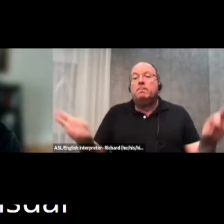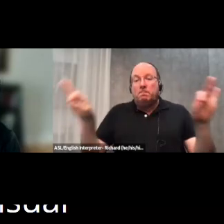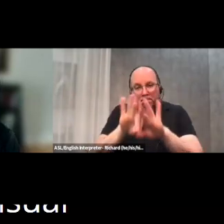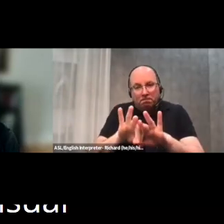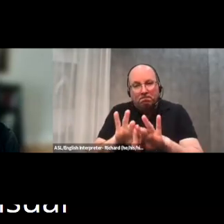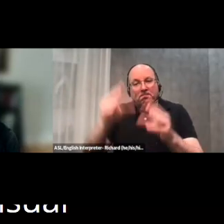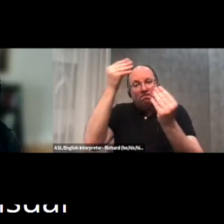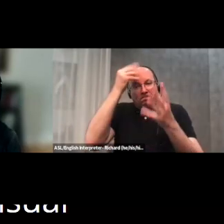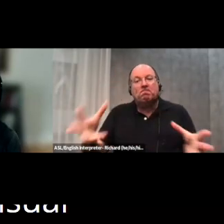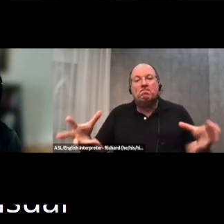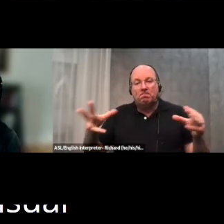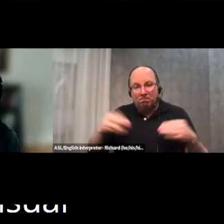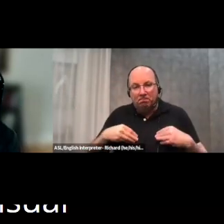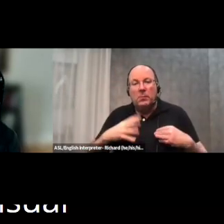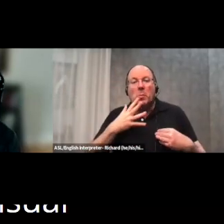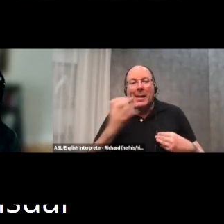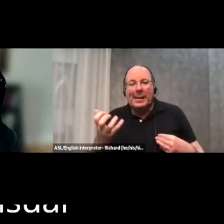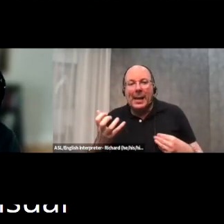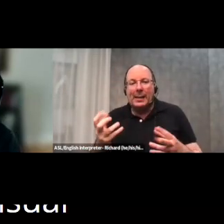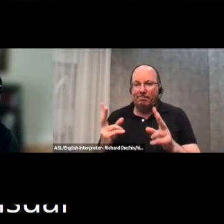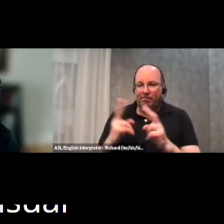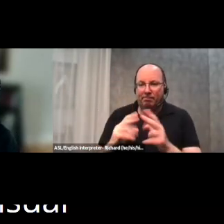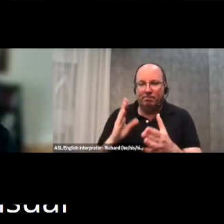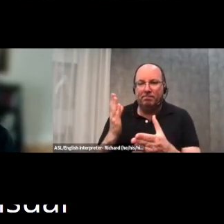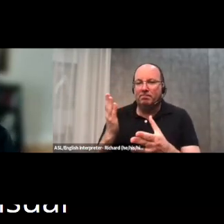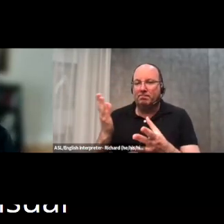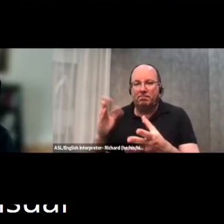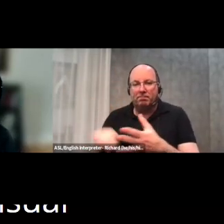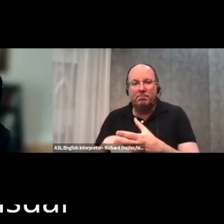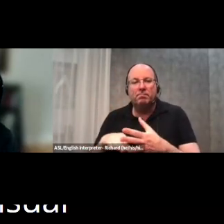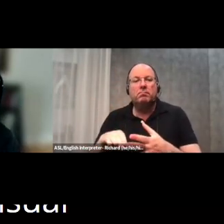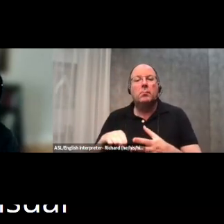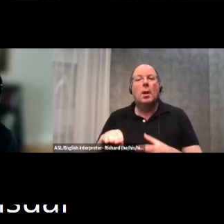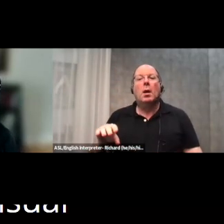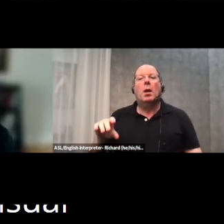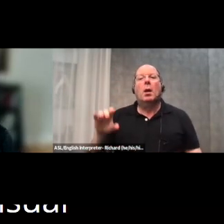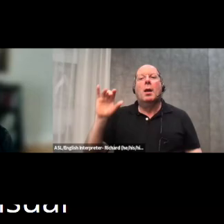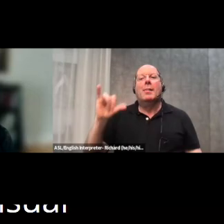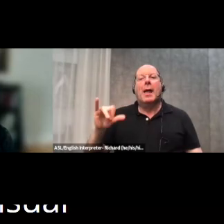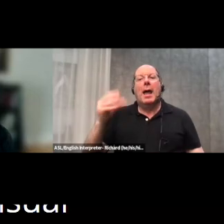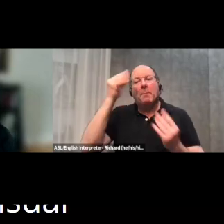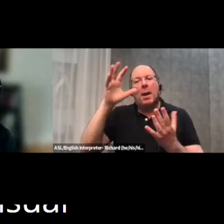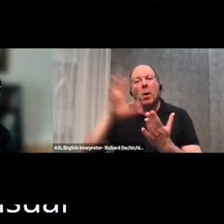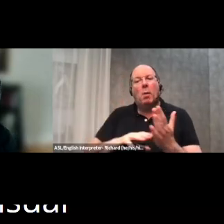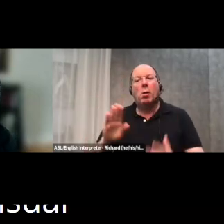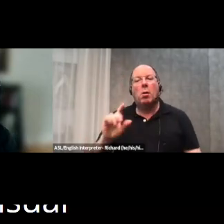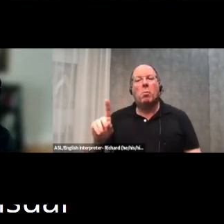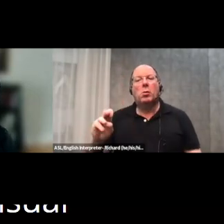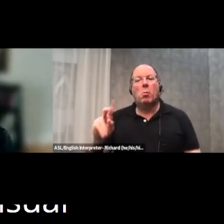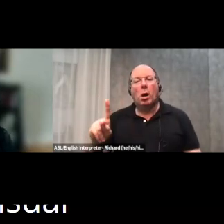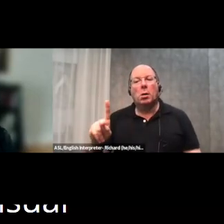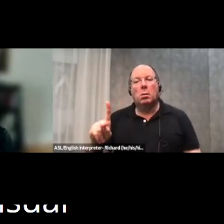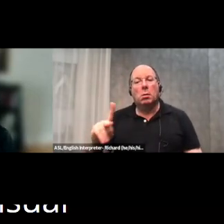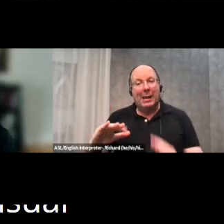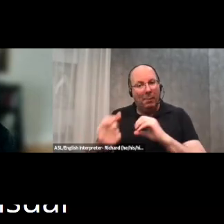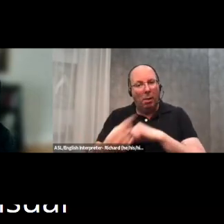relationships. I have bookmarked the paper that this is from, and you can feel free to email me. I can send you the